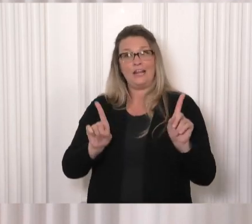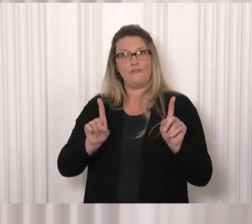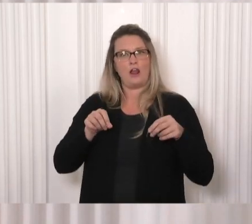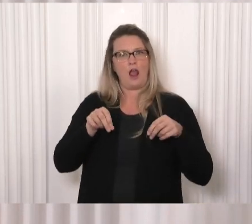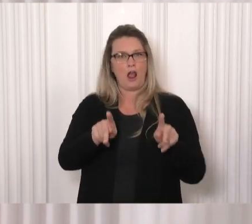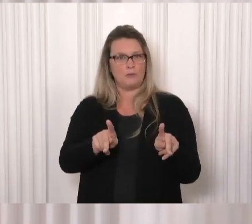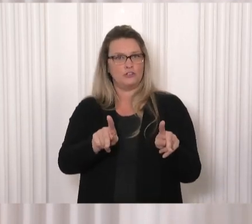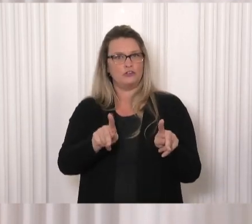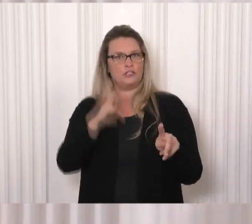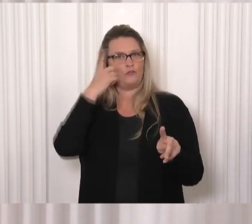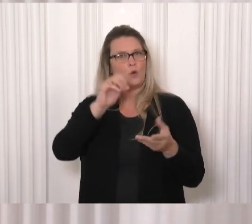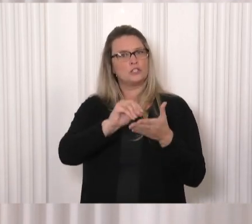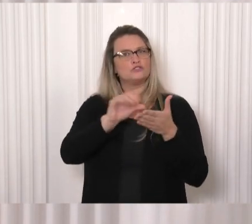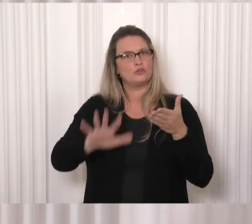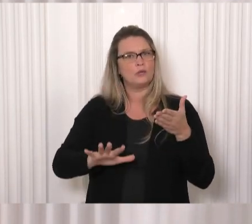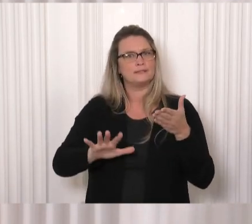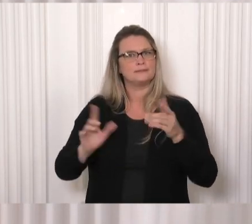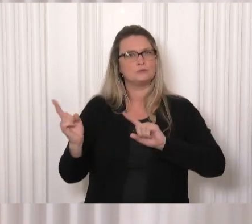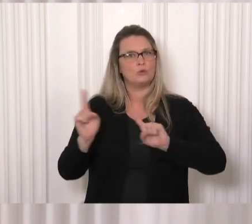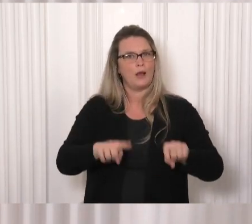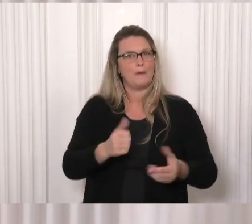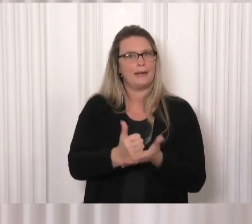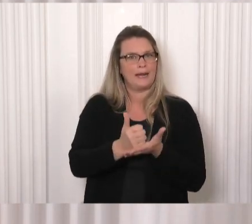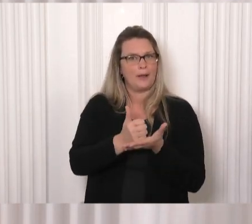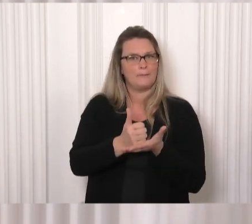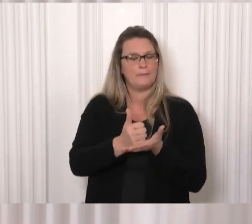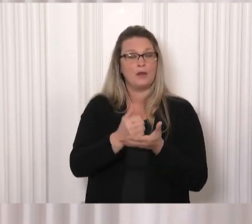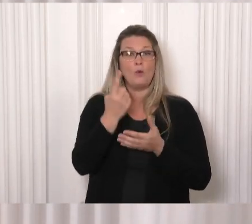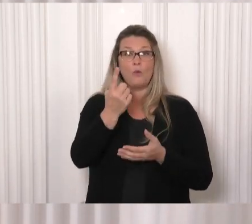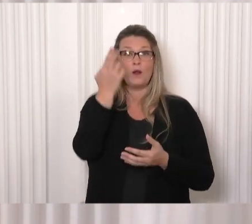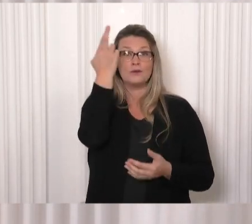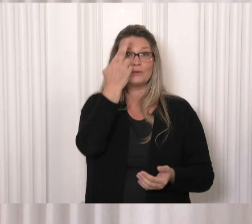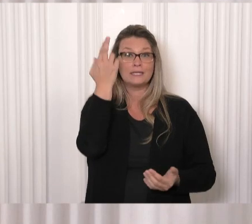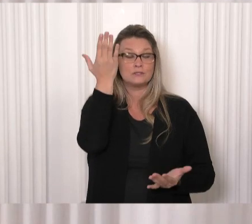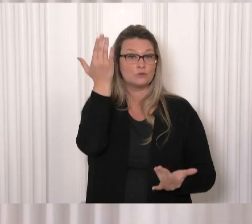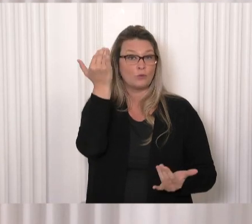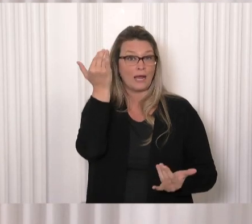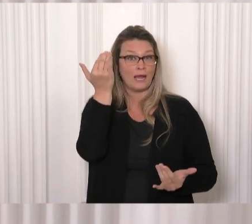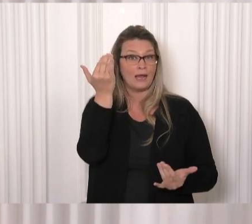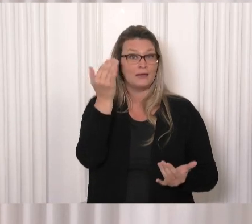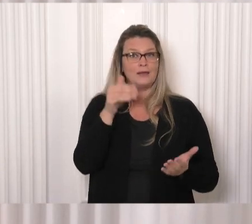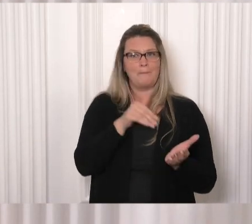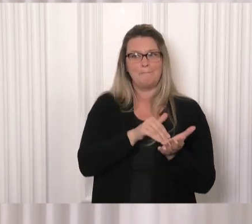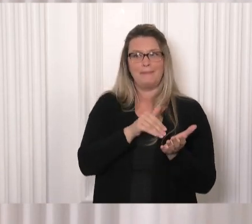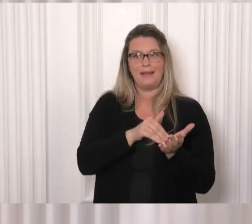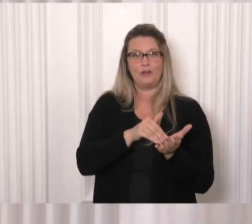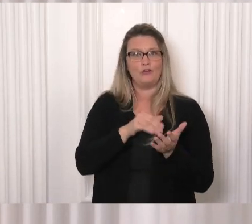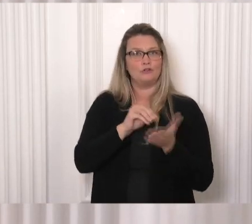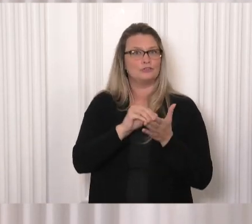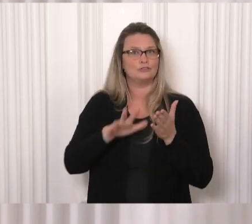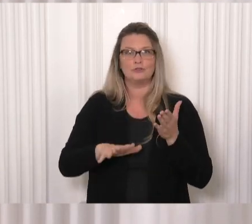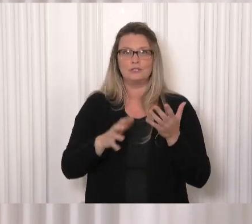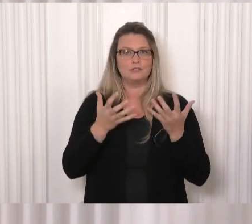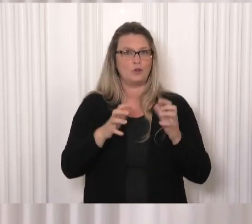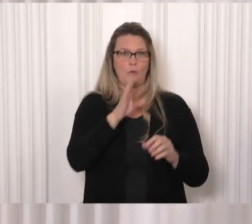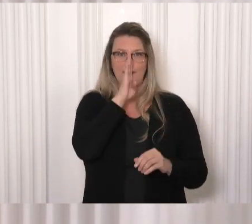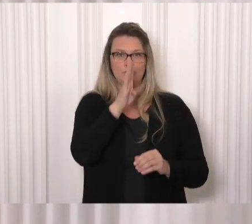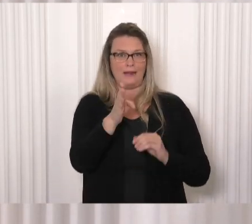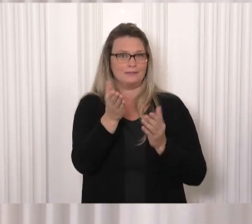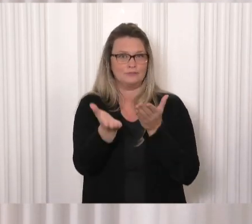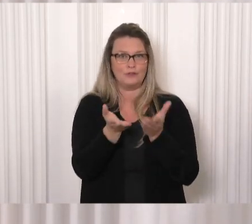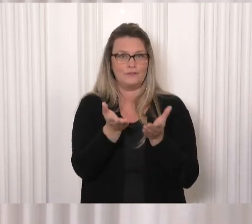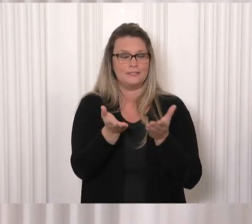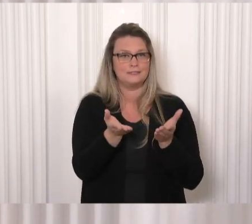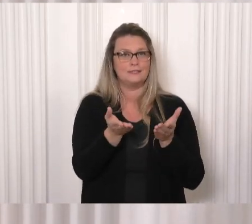to contribute, but one of the reasons why we don't want medical students on clinical services right now is because,